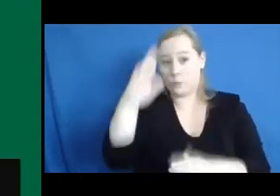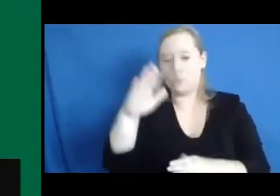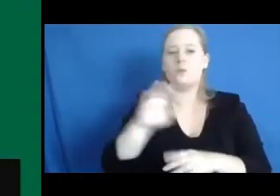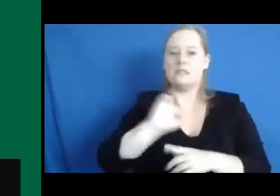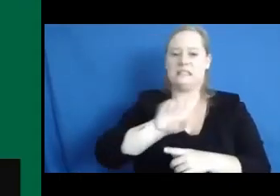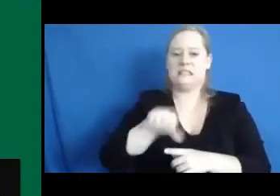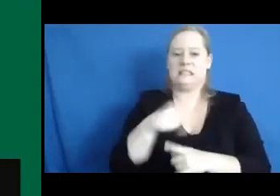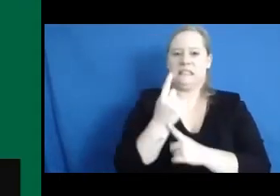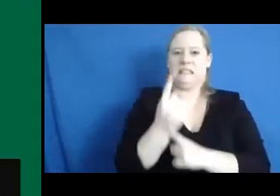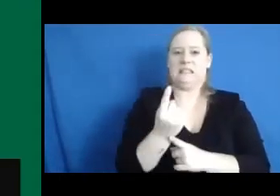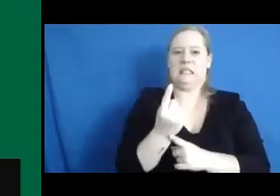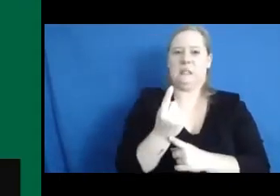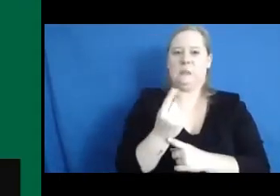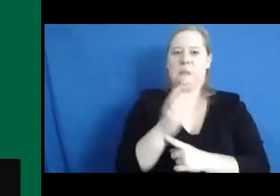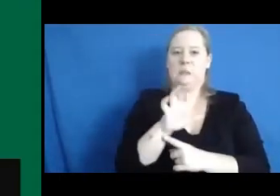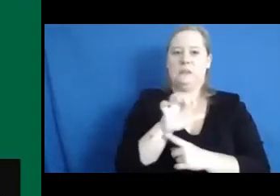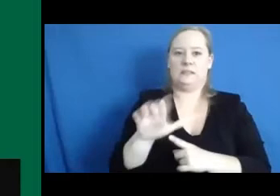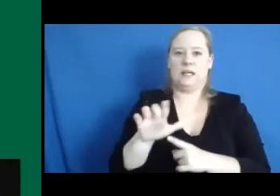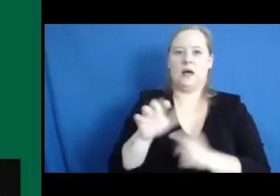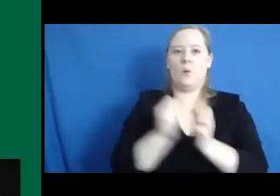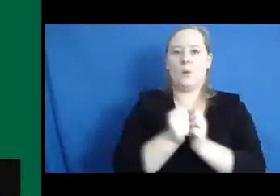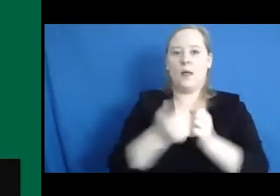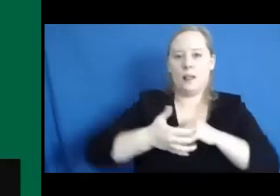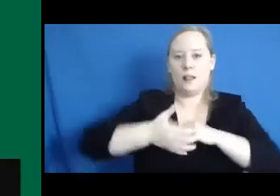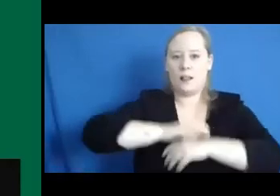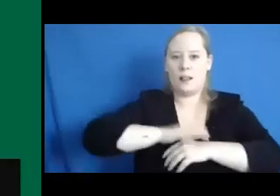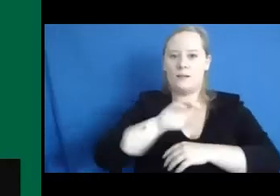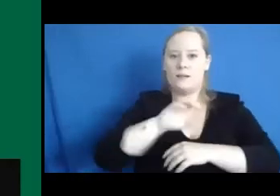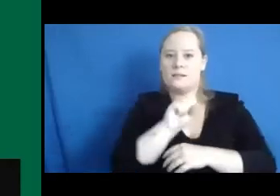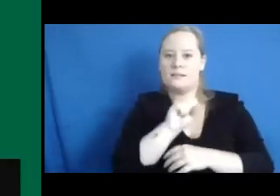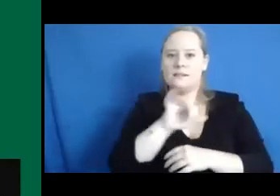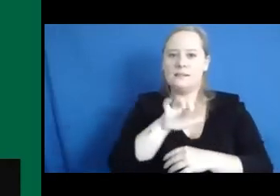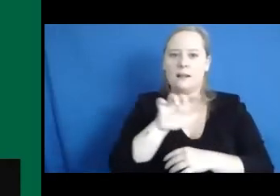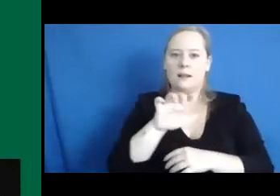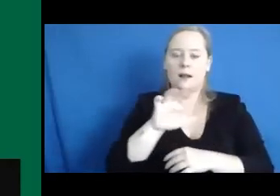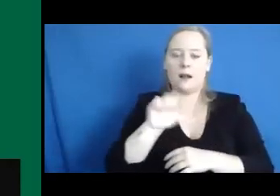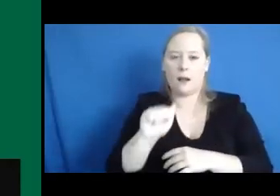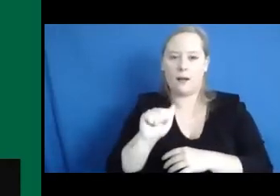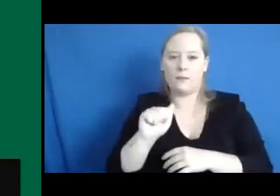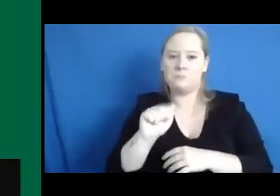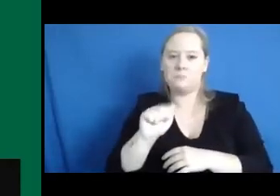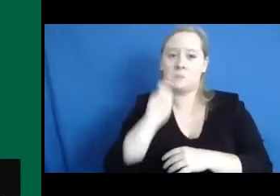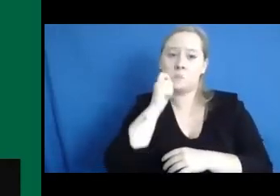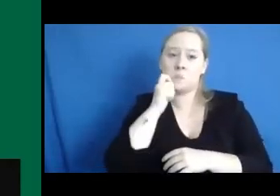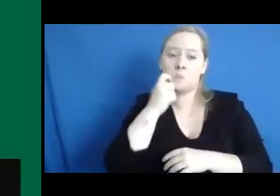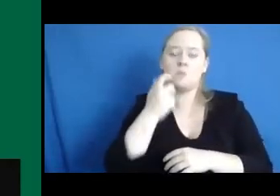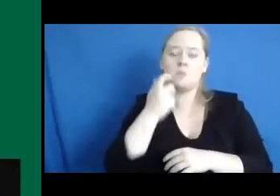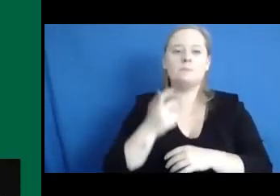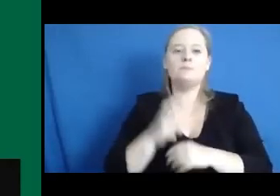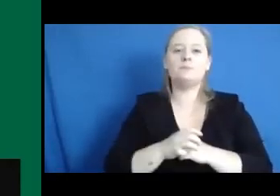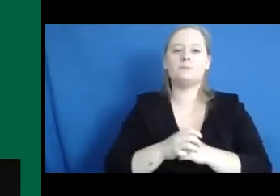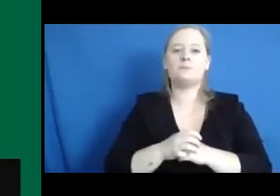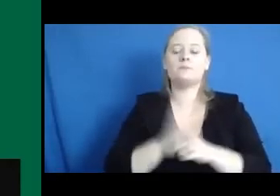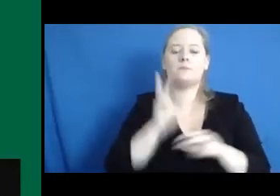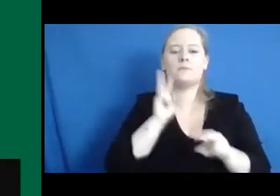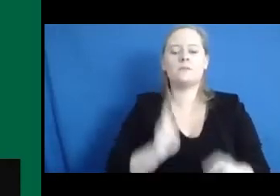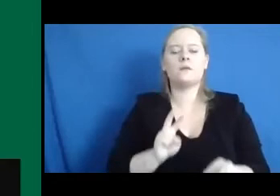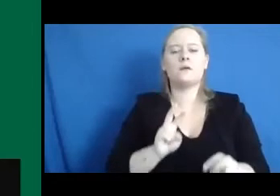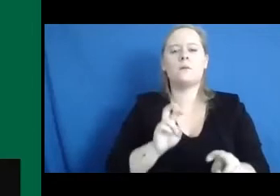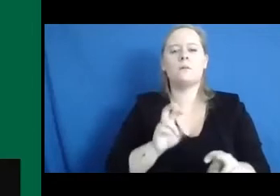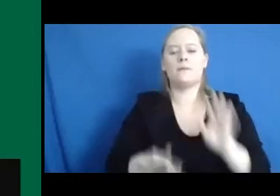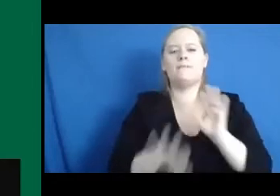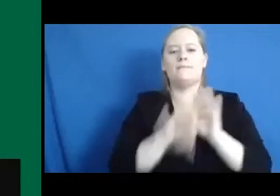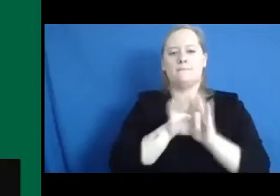with a cell wall of silica. They're pretty cool little creatures. And looking into this, we found that diatoms